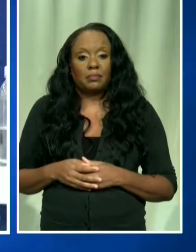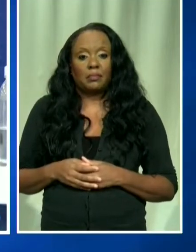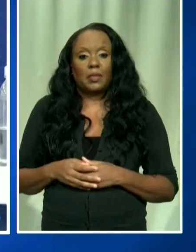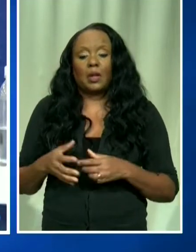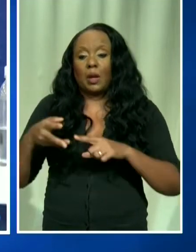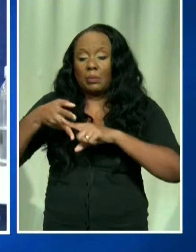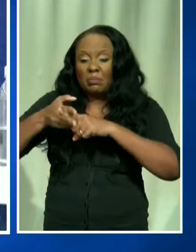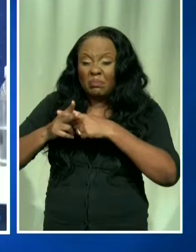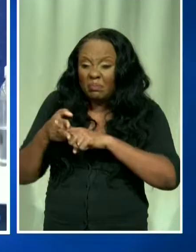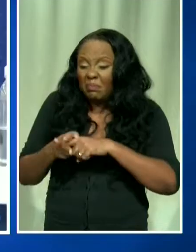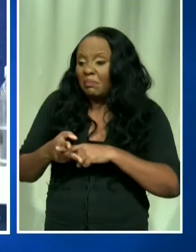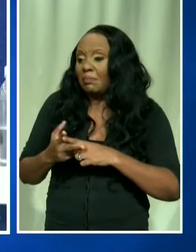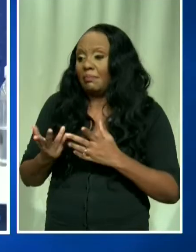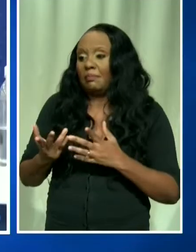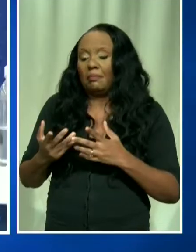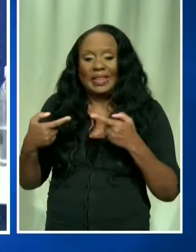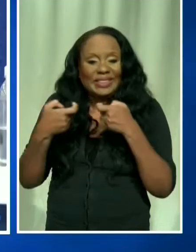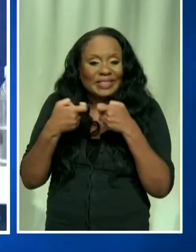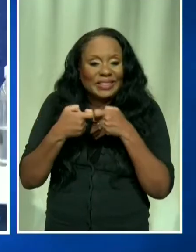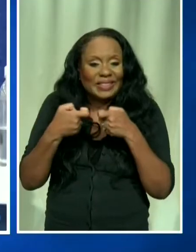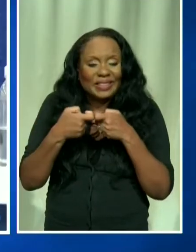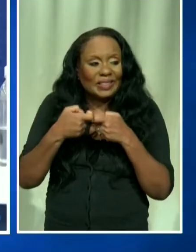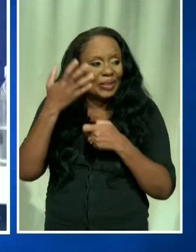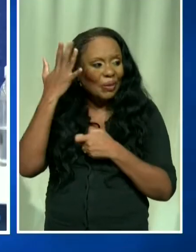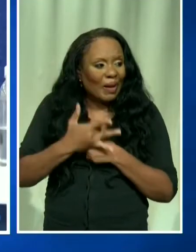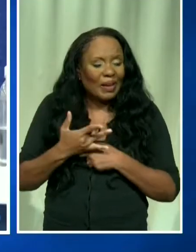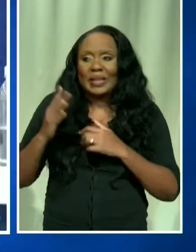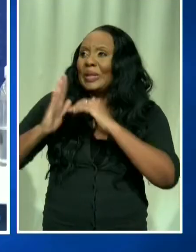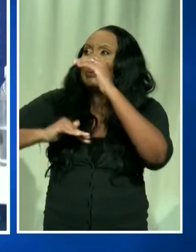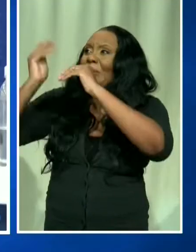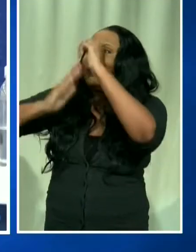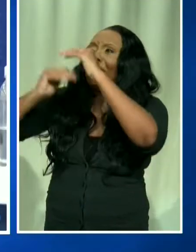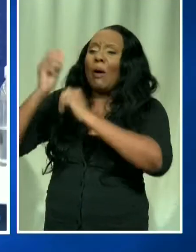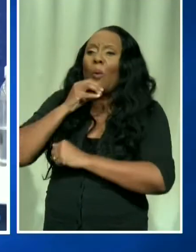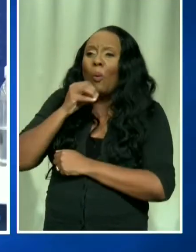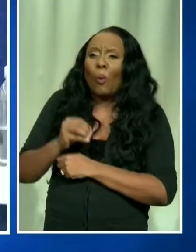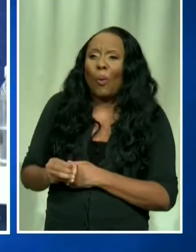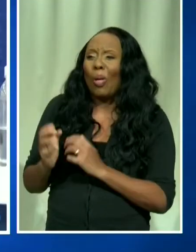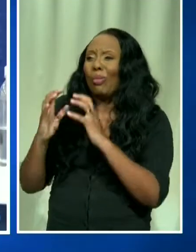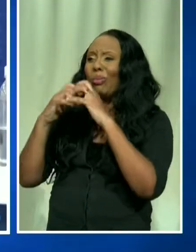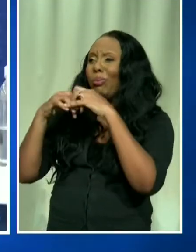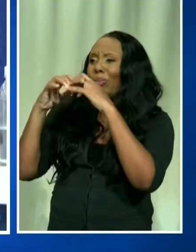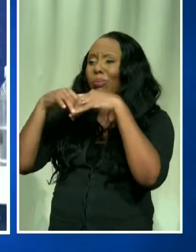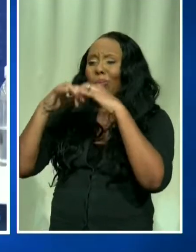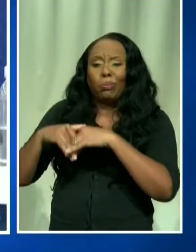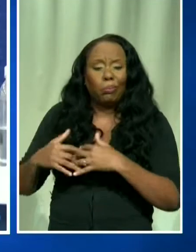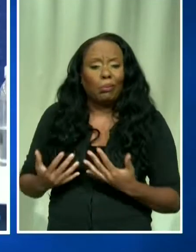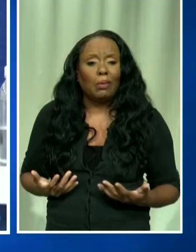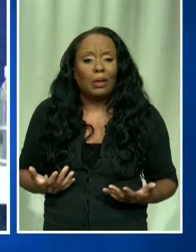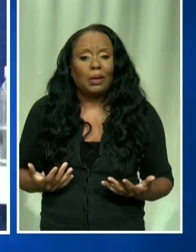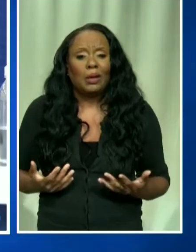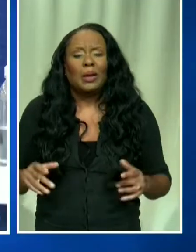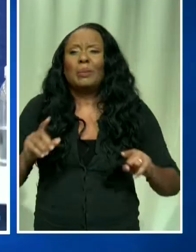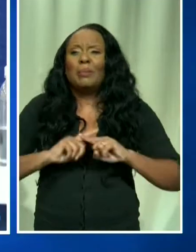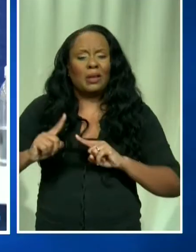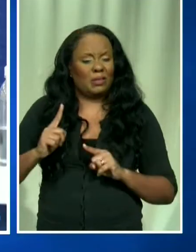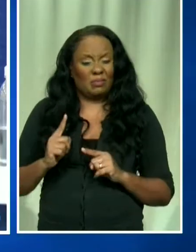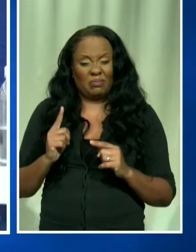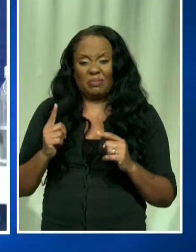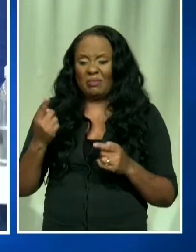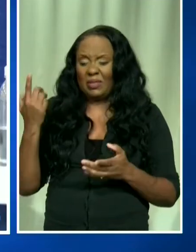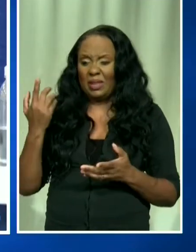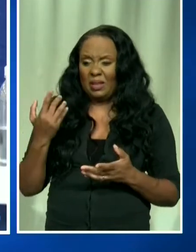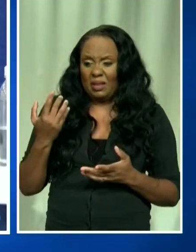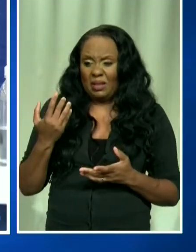plumbing, and electrical upgrades due to the age of the building. The feasibility of such renovations therefore